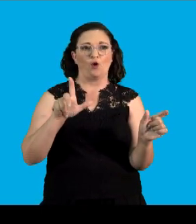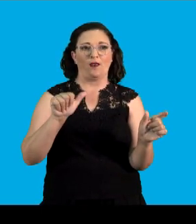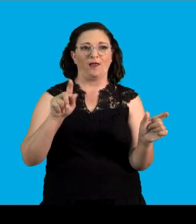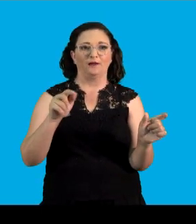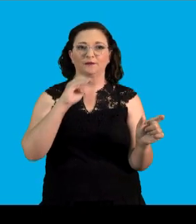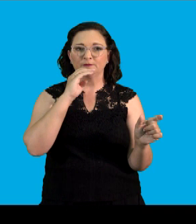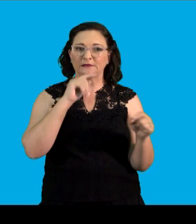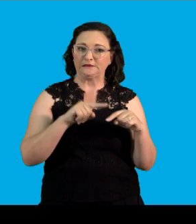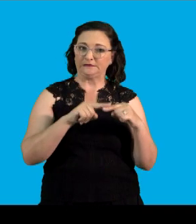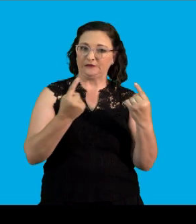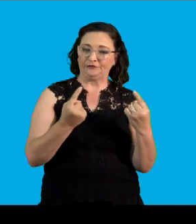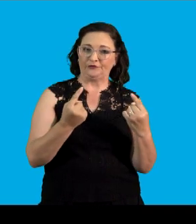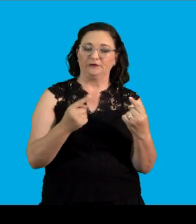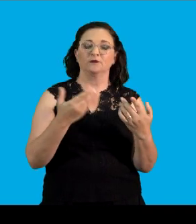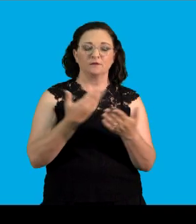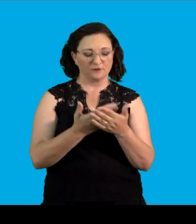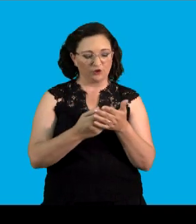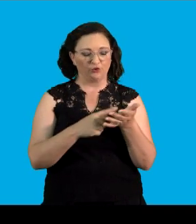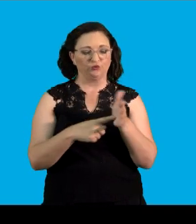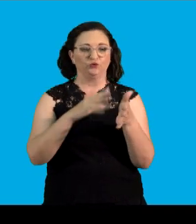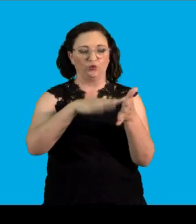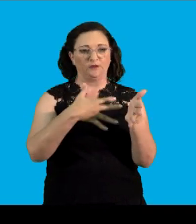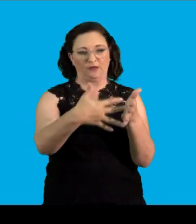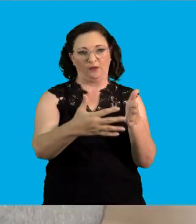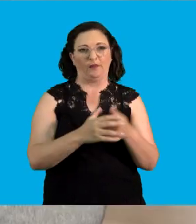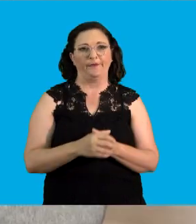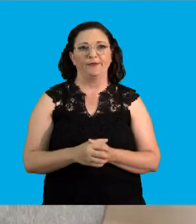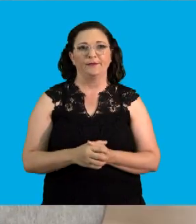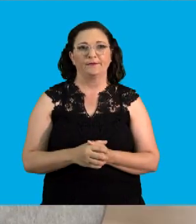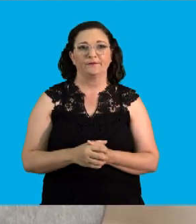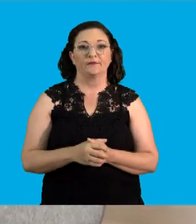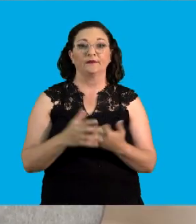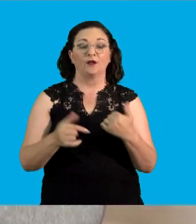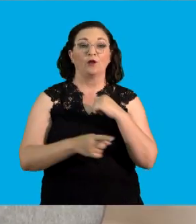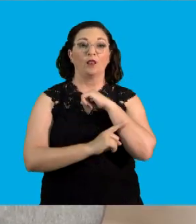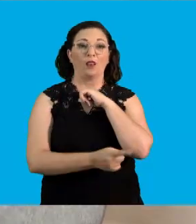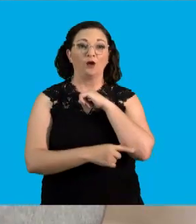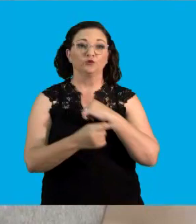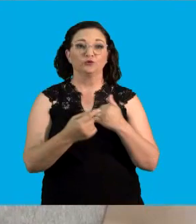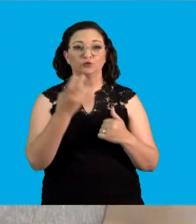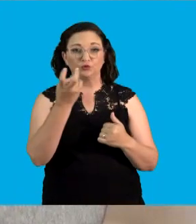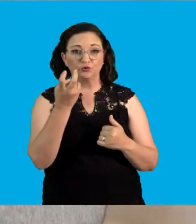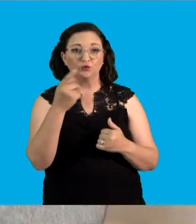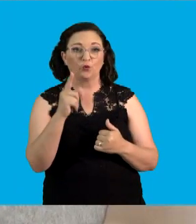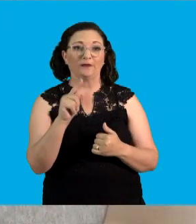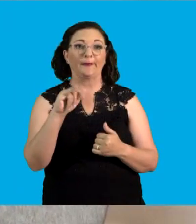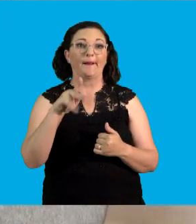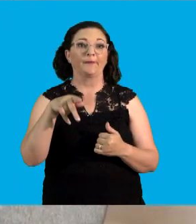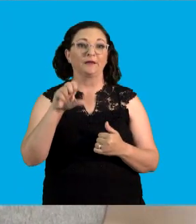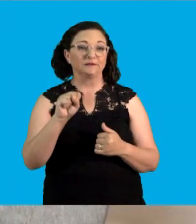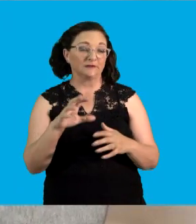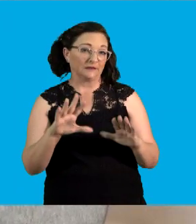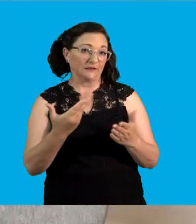and they must link. Also here, you can use a table to do that. Lastly, we'll be looking at the general tips for